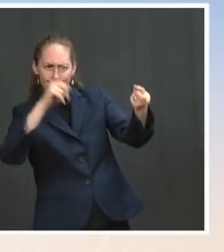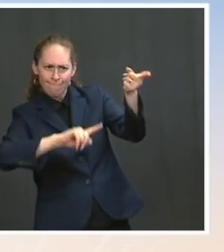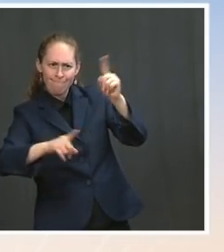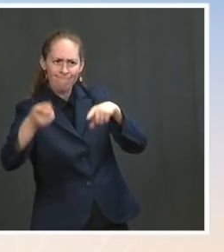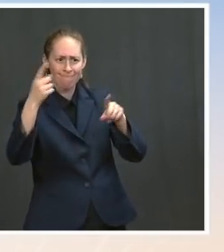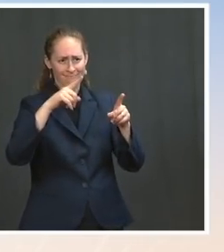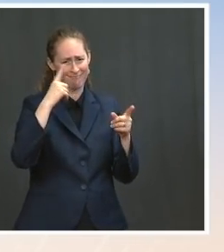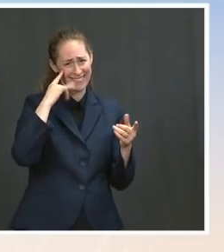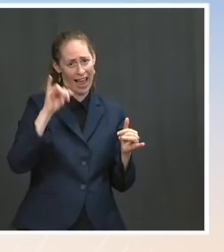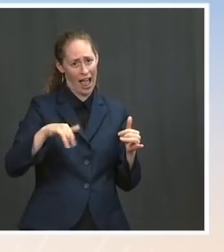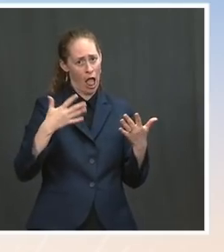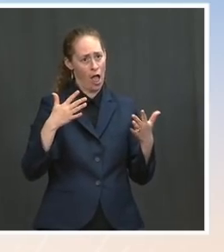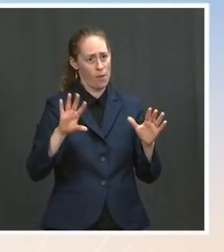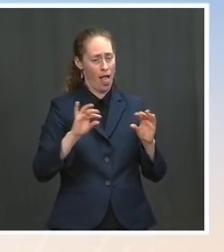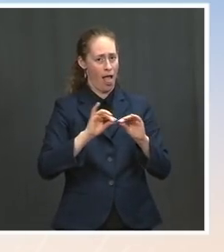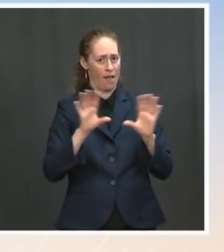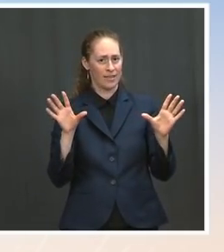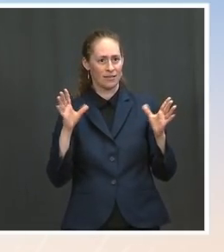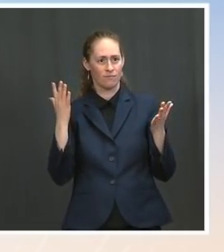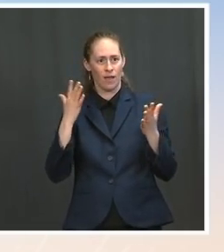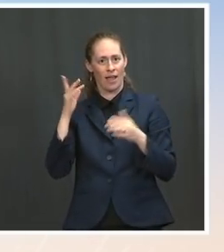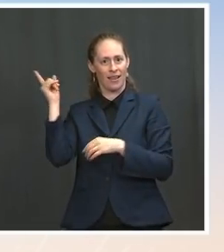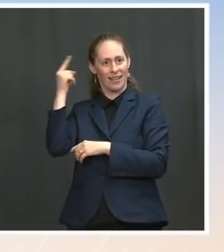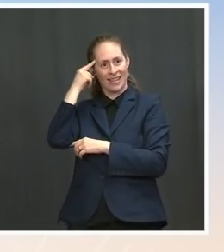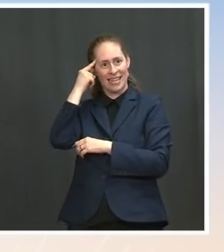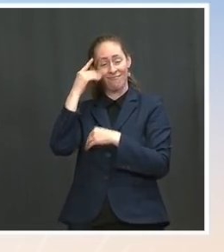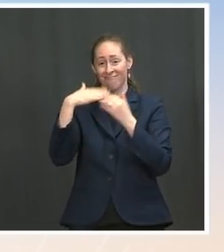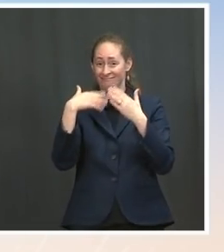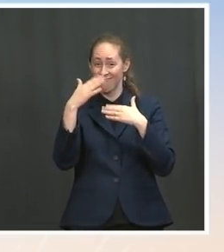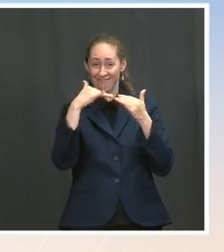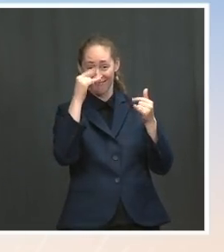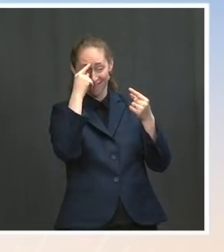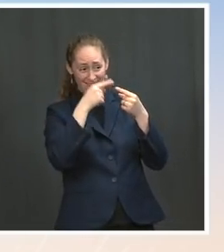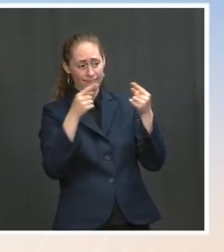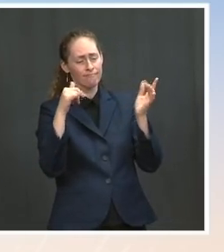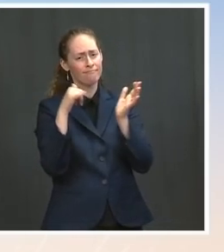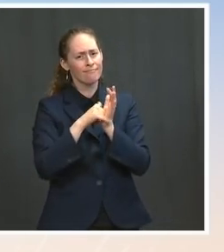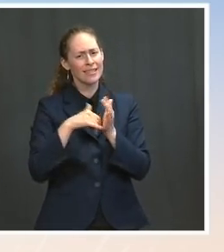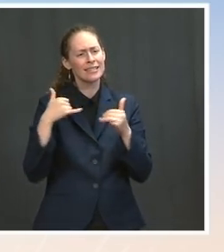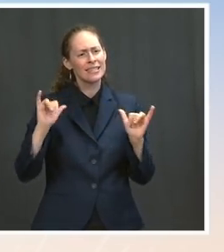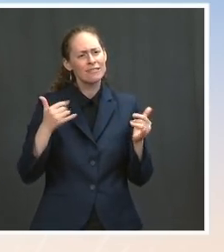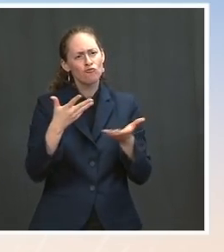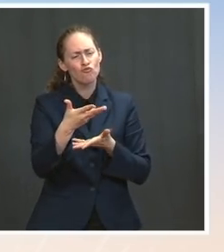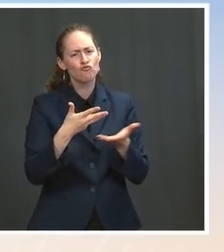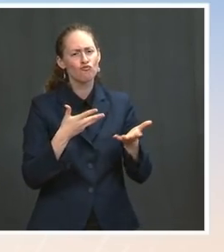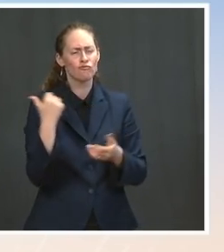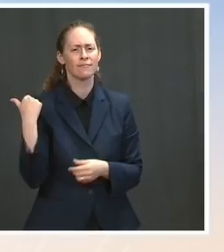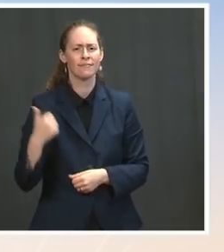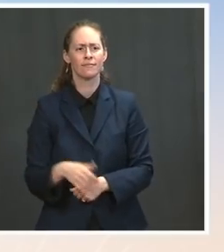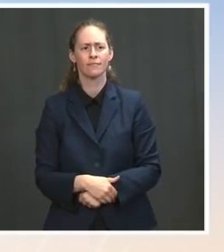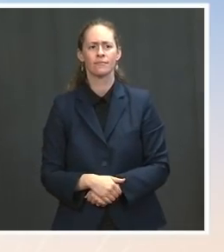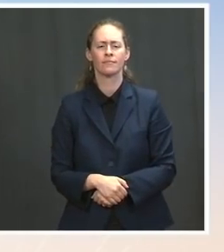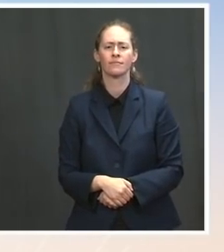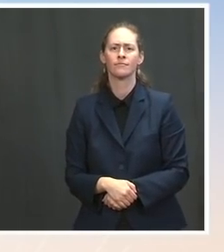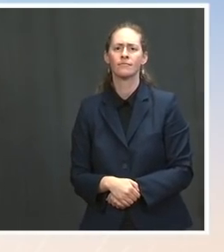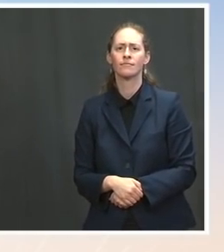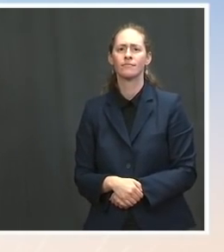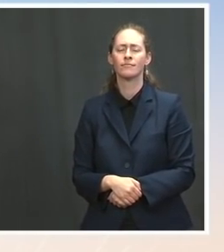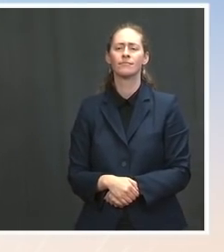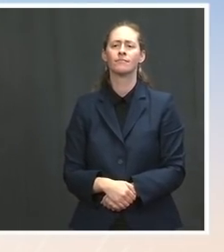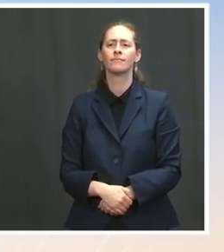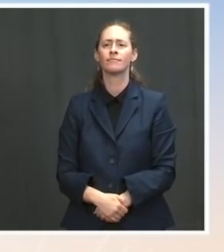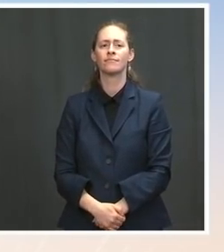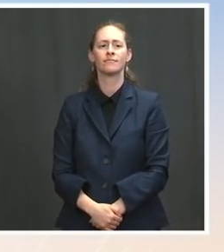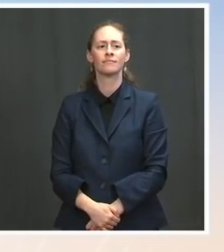thinks about working with people even when there's disagreement. Go ahead. Just a few quick ones. The